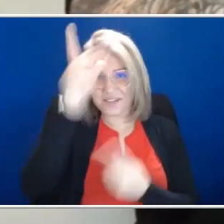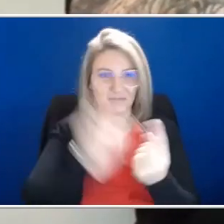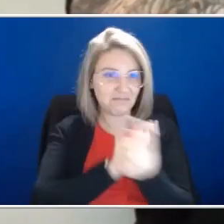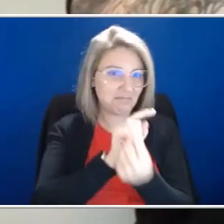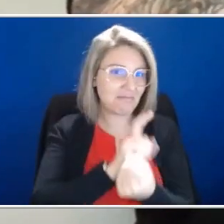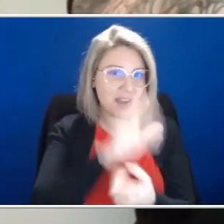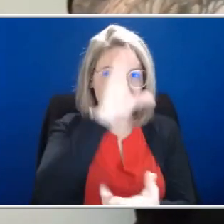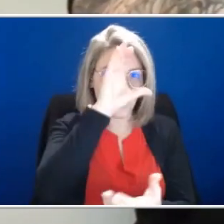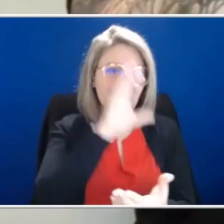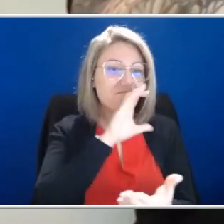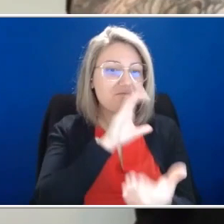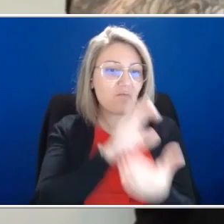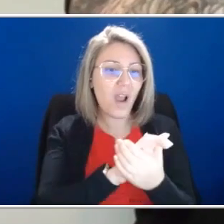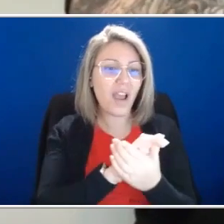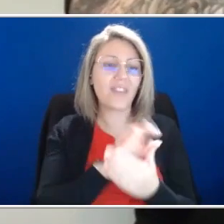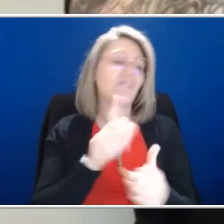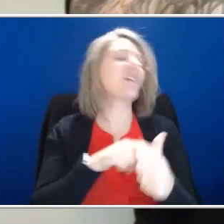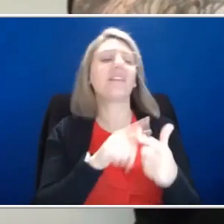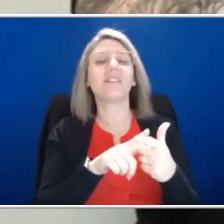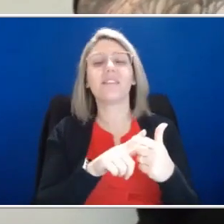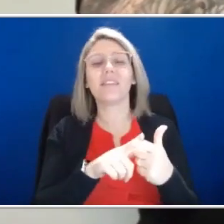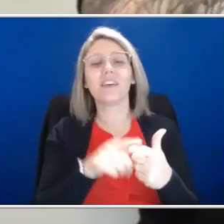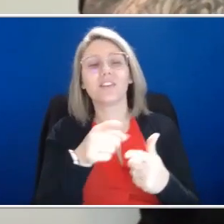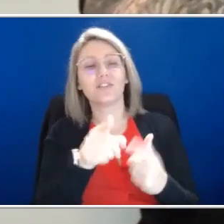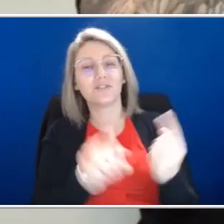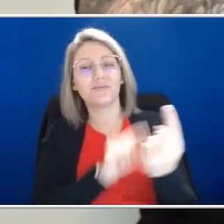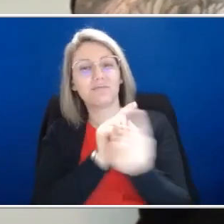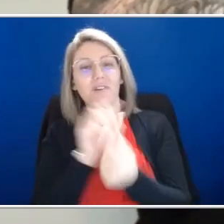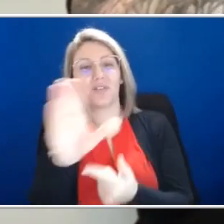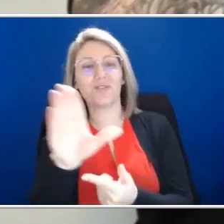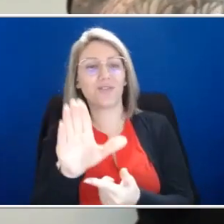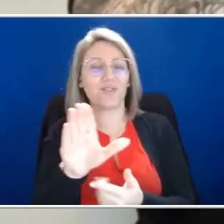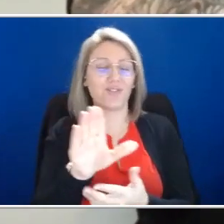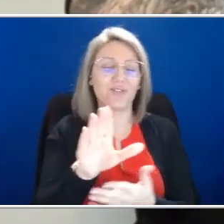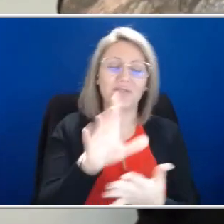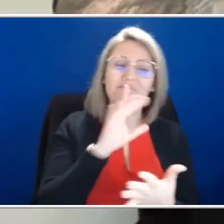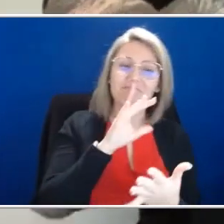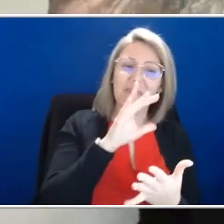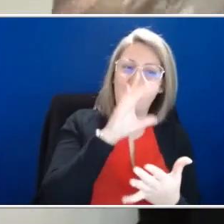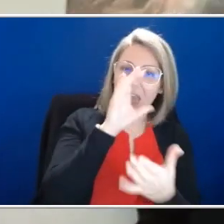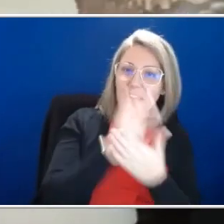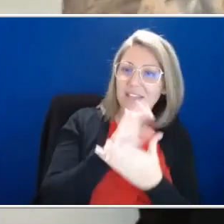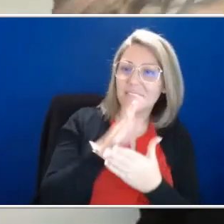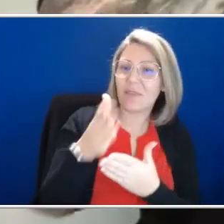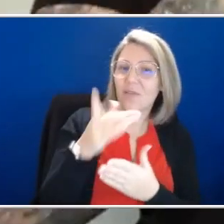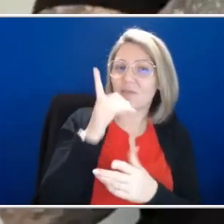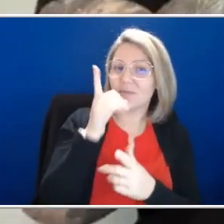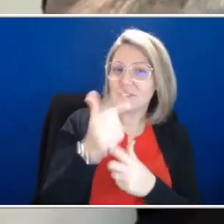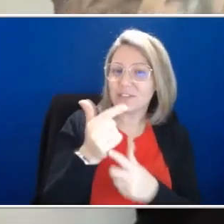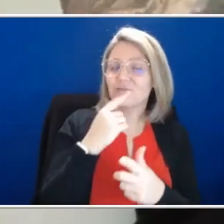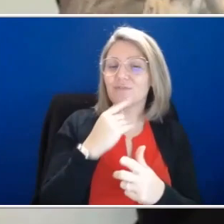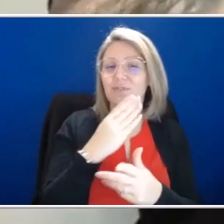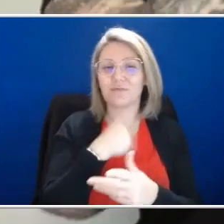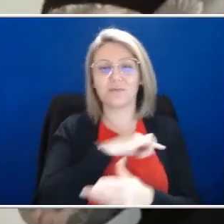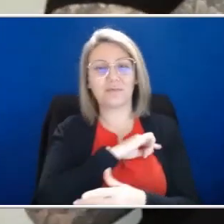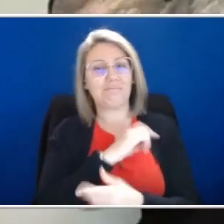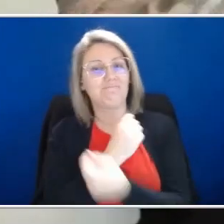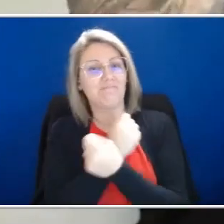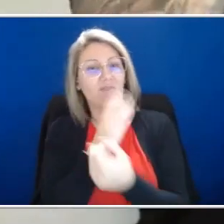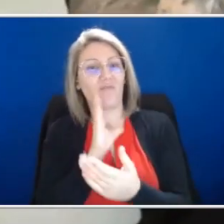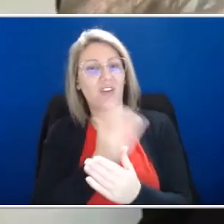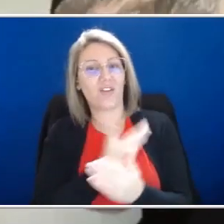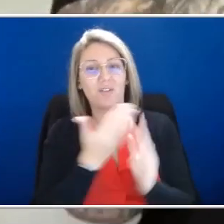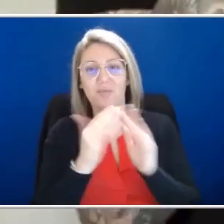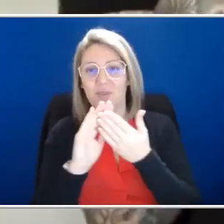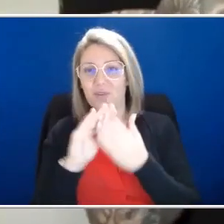Trisha joined after that, and then she met her husband there. So yeah, we love serving our community, and we love Wichita.